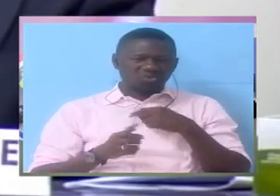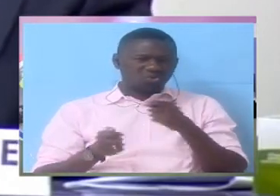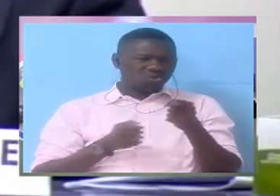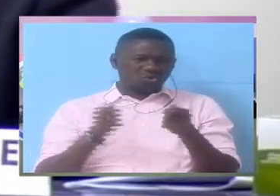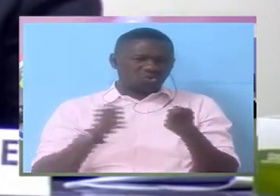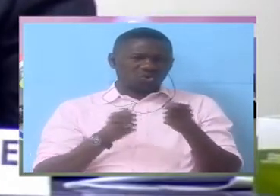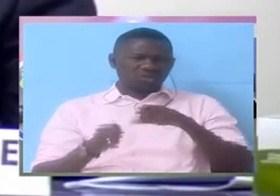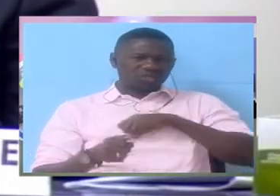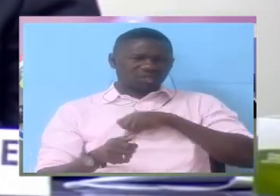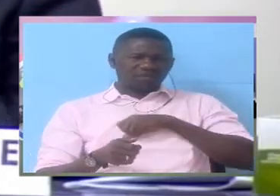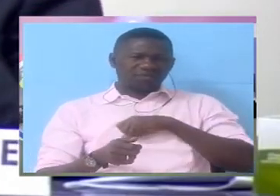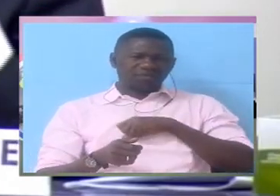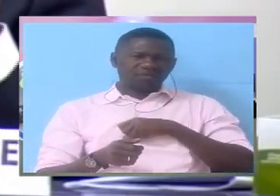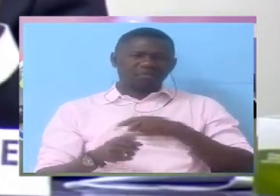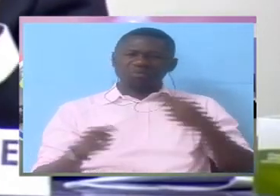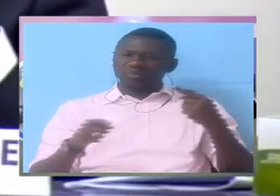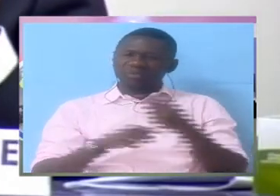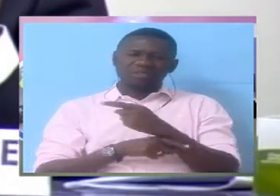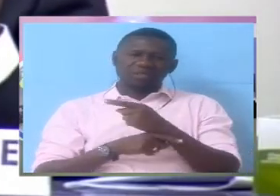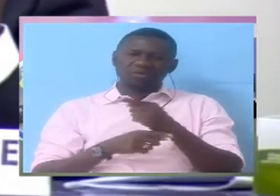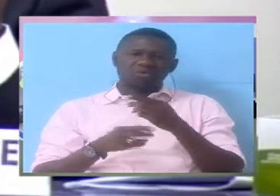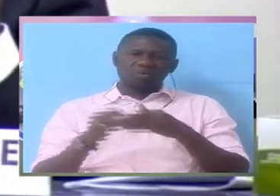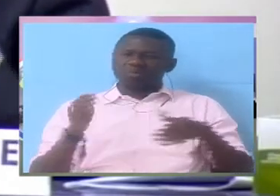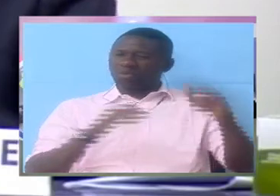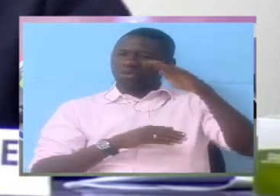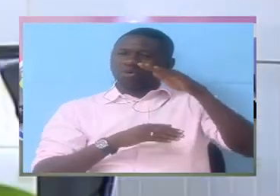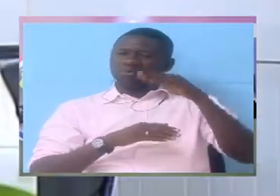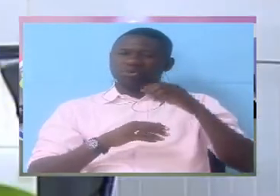that what you're